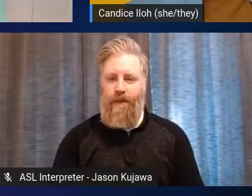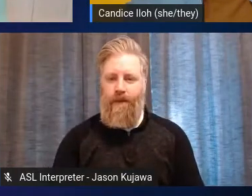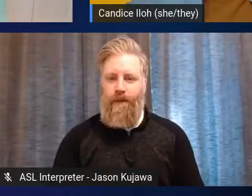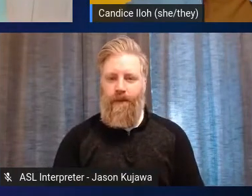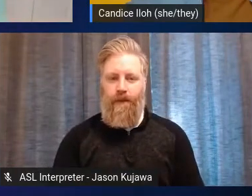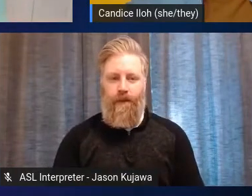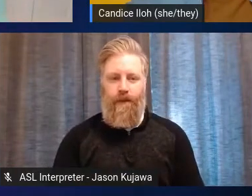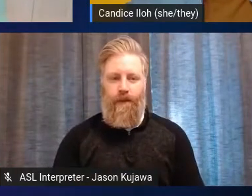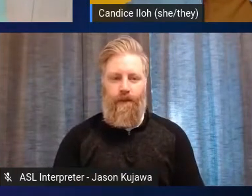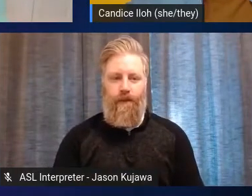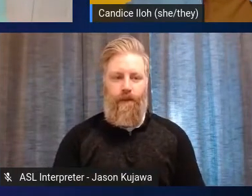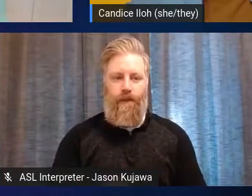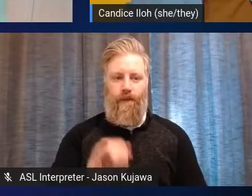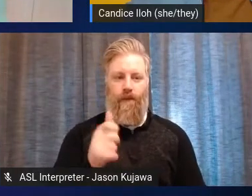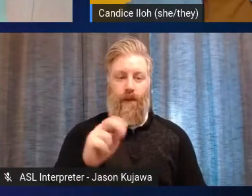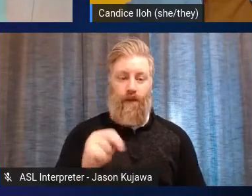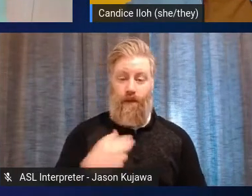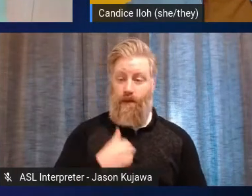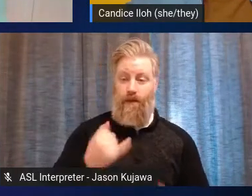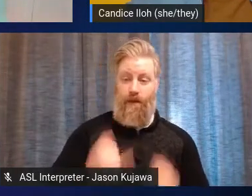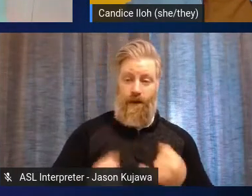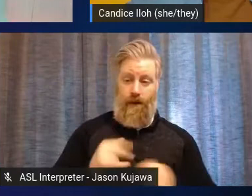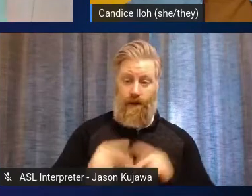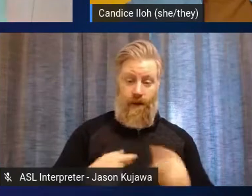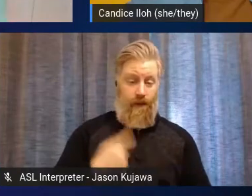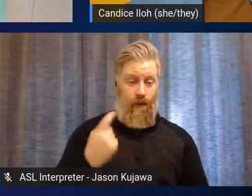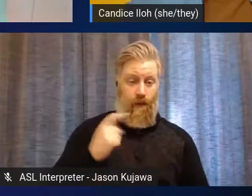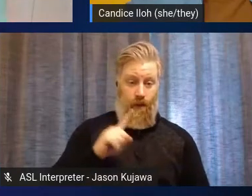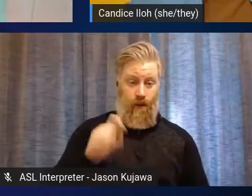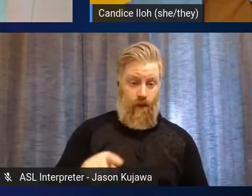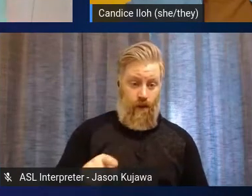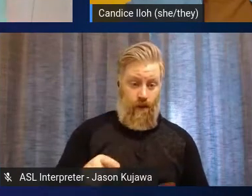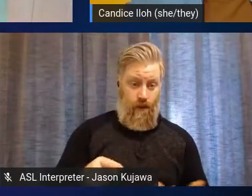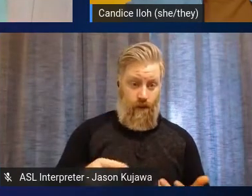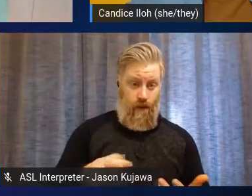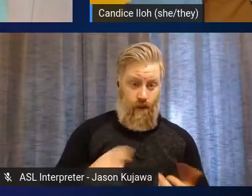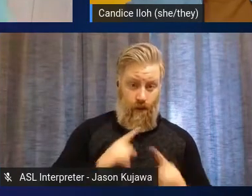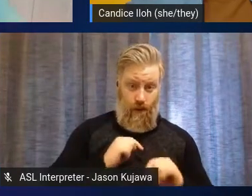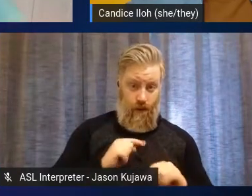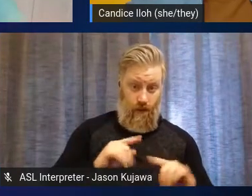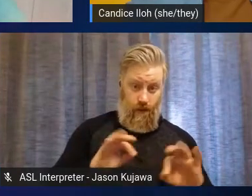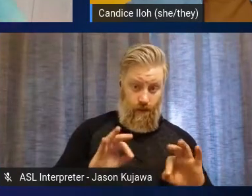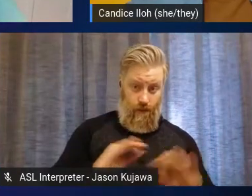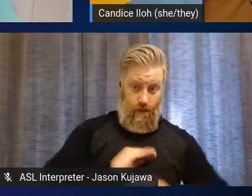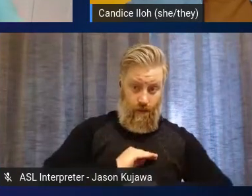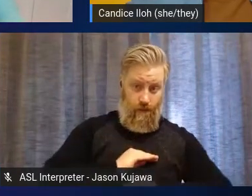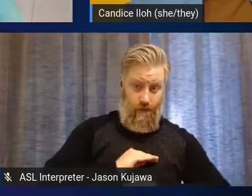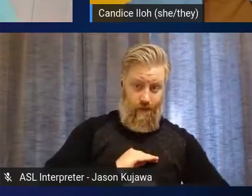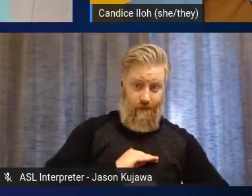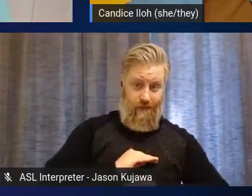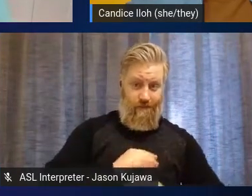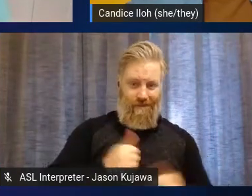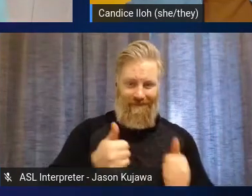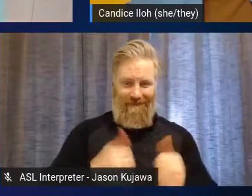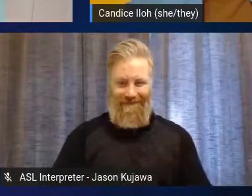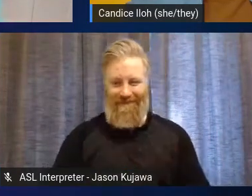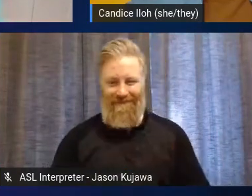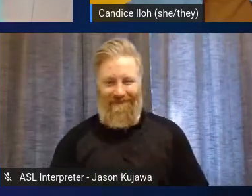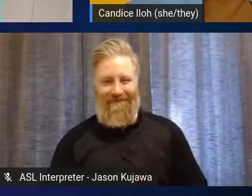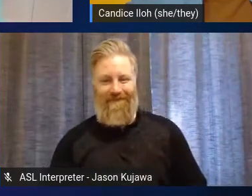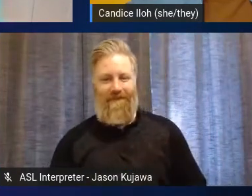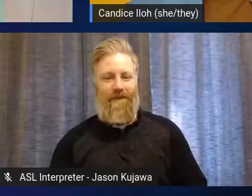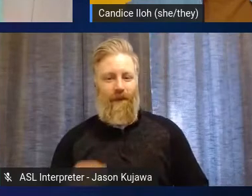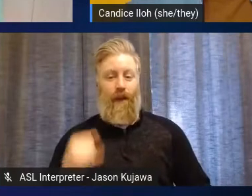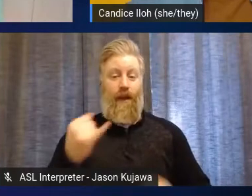Any last people? Is that it? Because I got one more question. You sure you don't want to answer? Is everybody good? I'm good. All right, here we go. Last